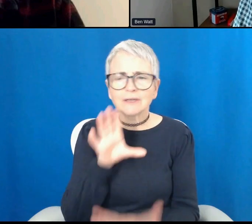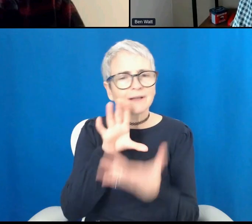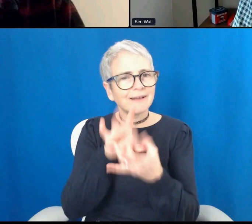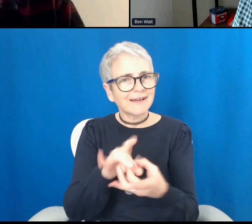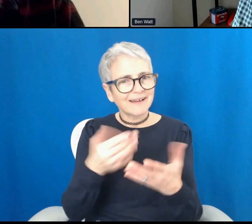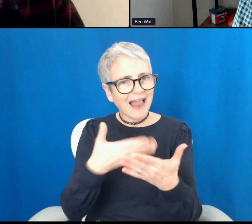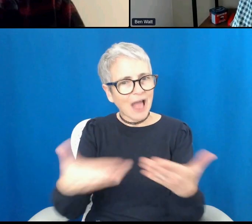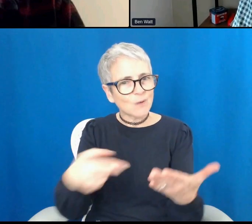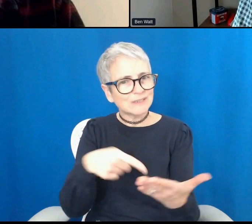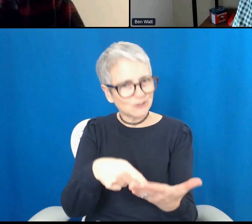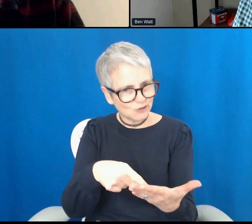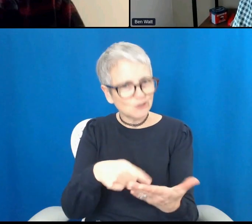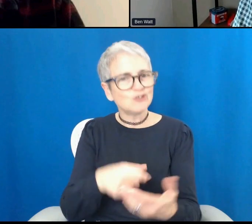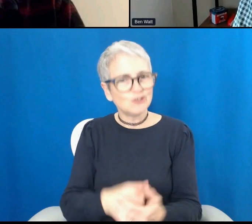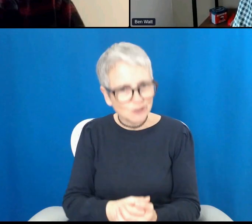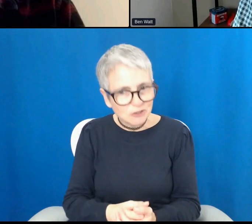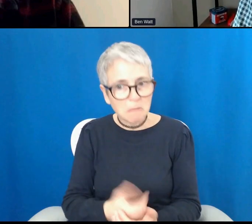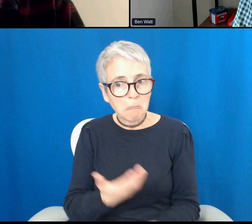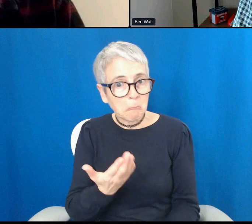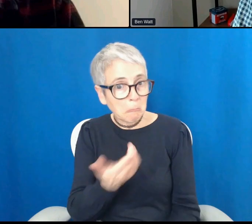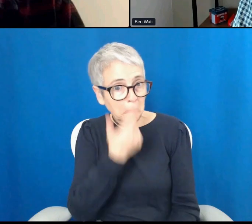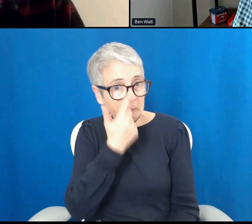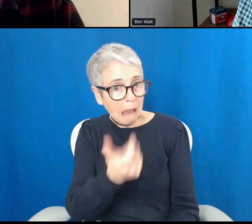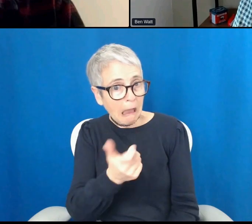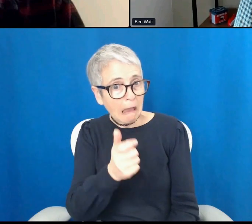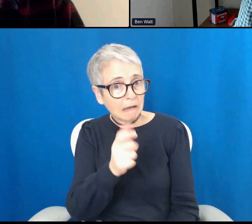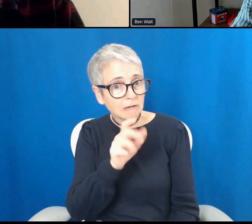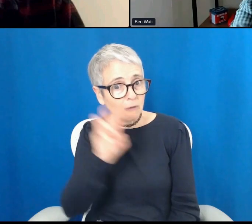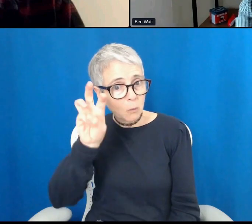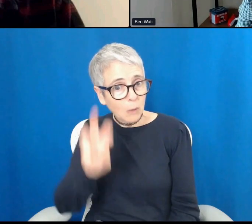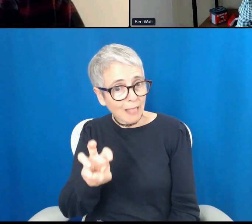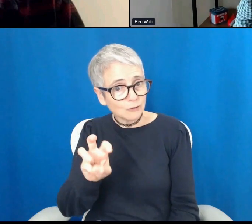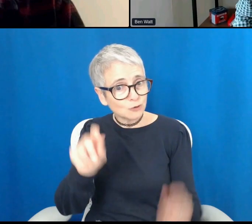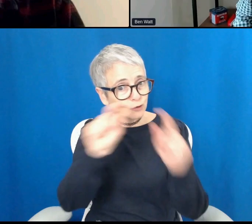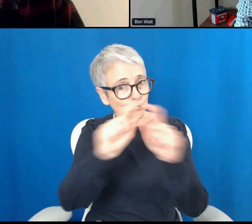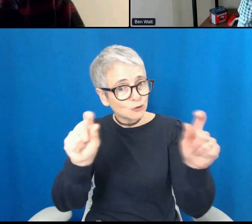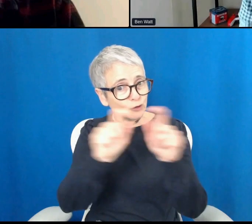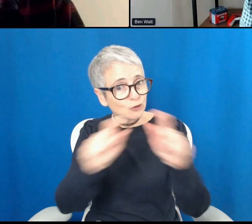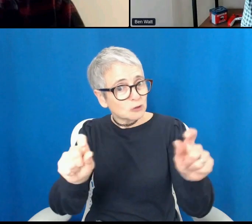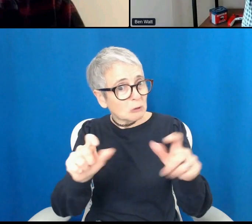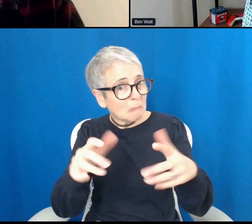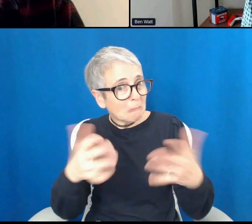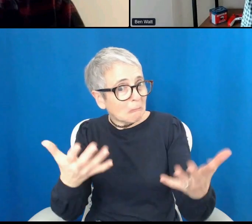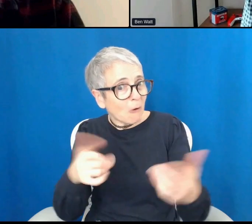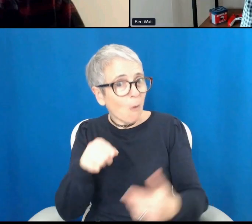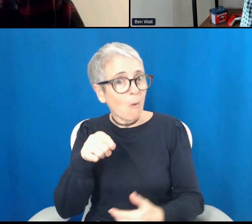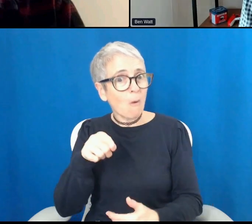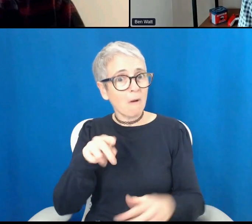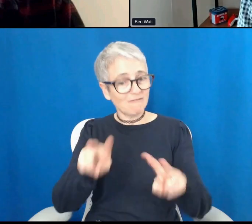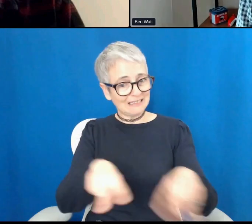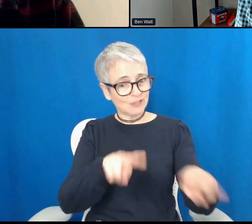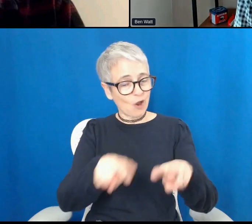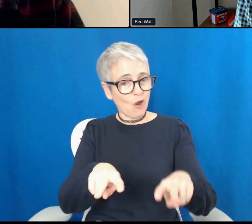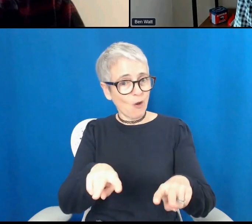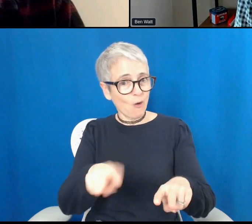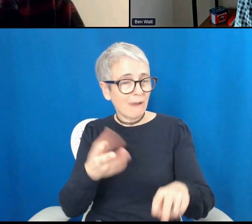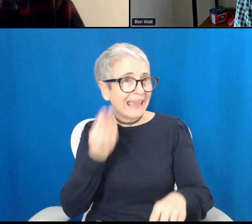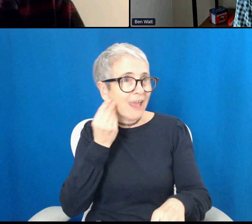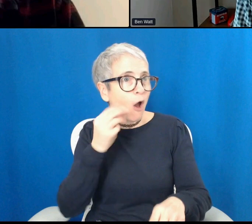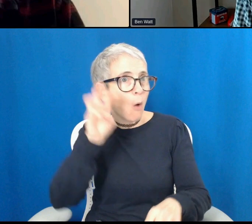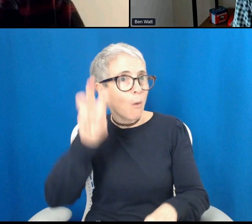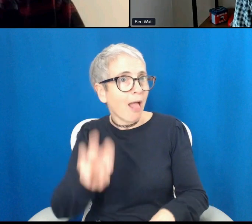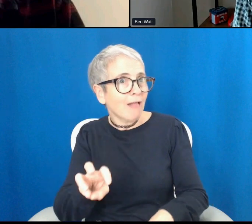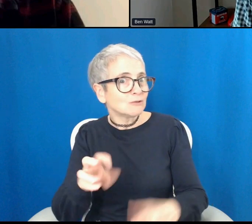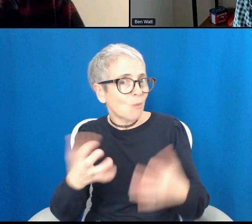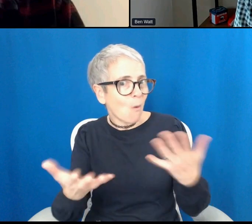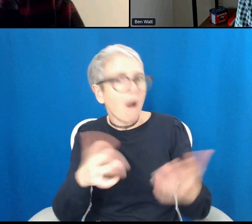language question here. So can you have captions in Welsh if the speakers in the video or live meeting are speaking Welsh? But I guess there's a wider